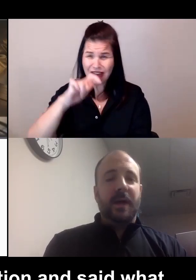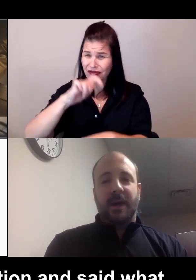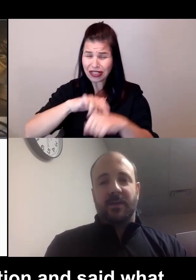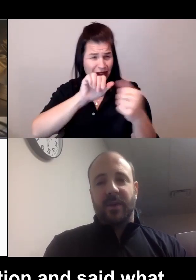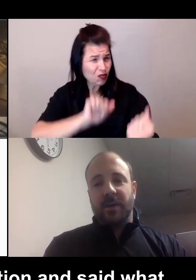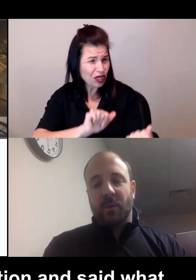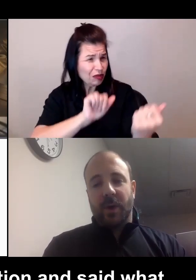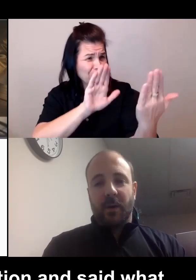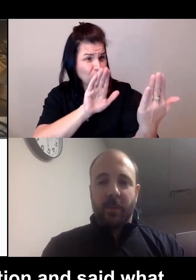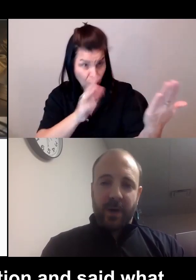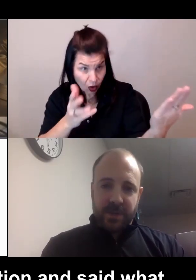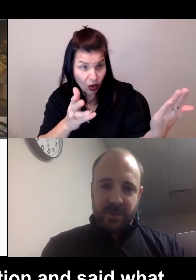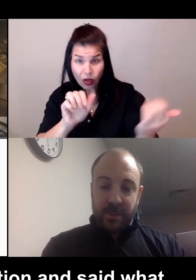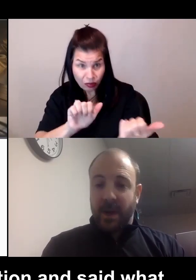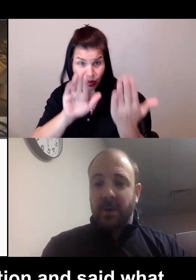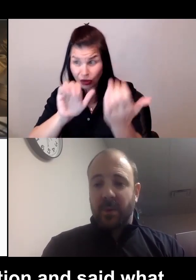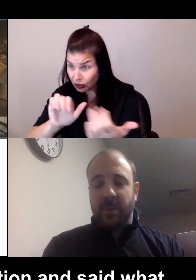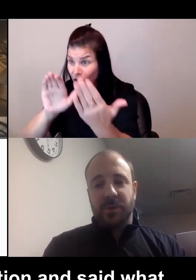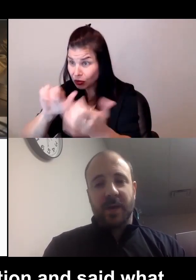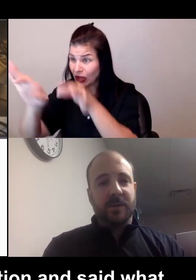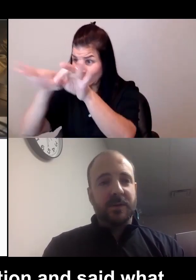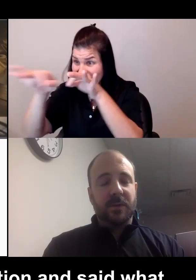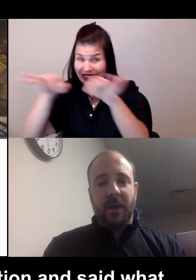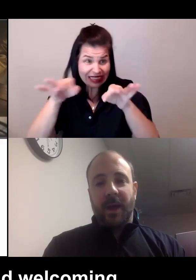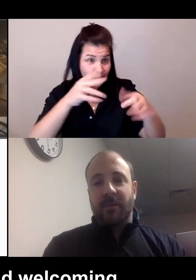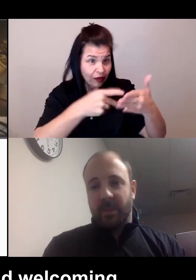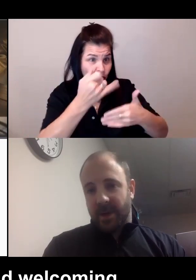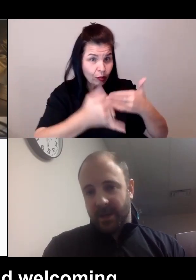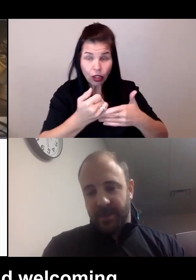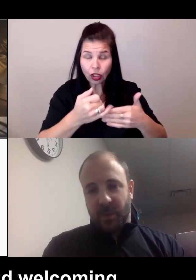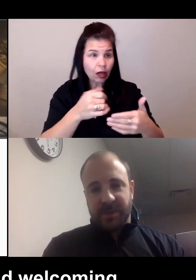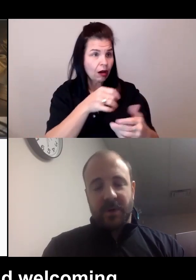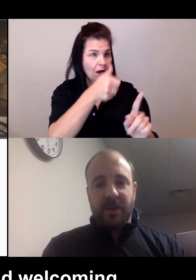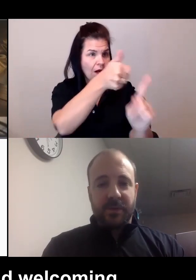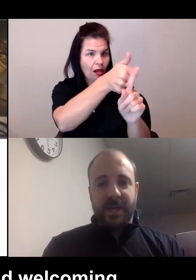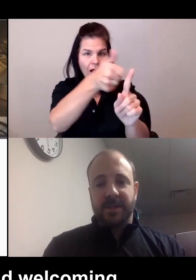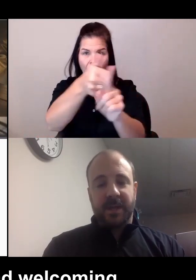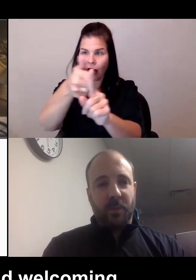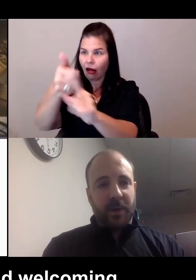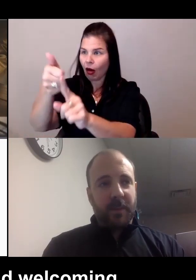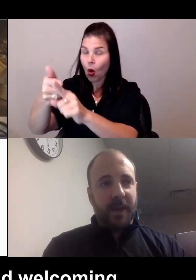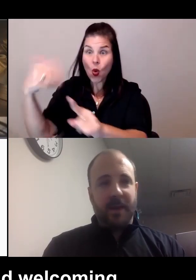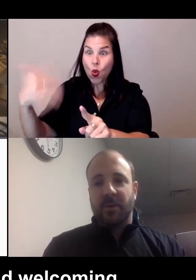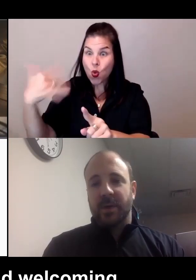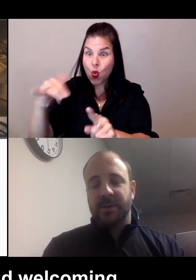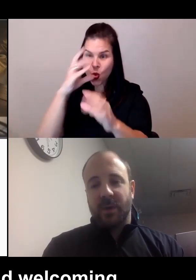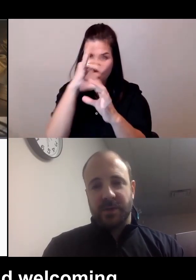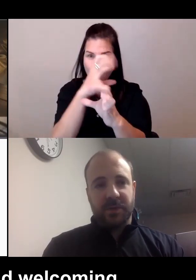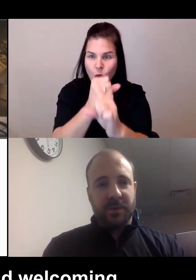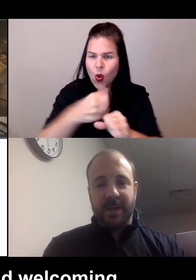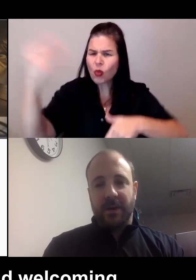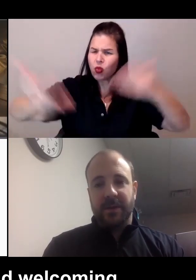organization and said what our project was about and what we were trying to do, everybody was very enthusiastic and welcoming and never